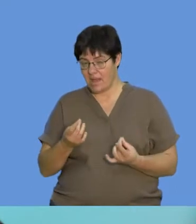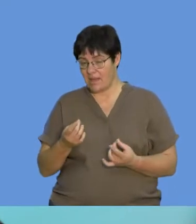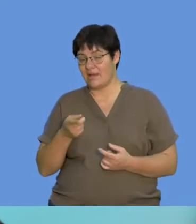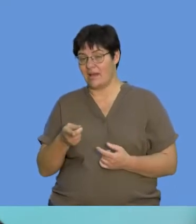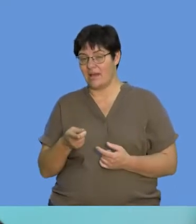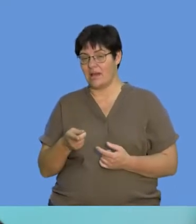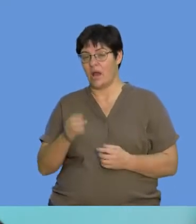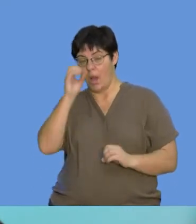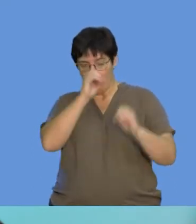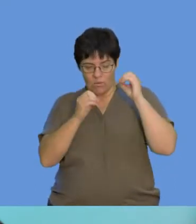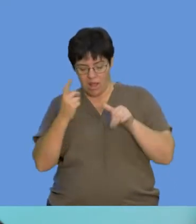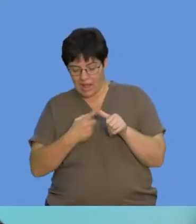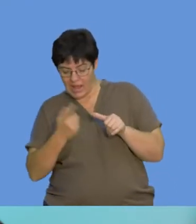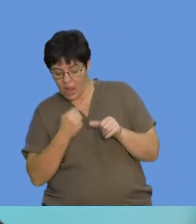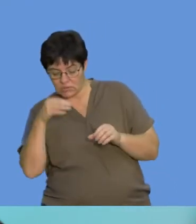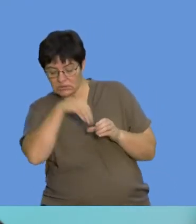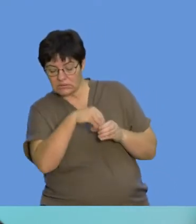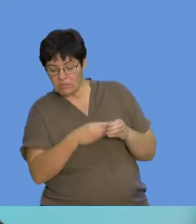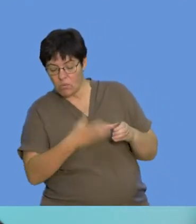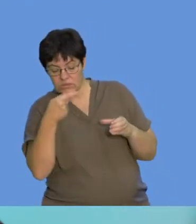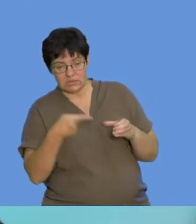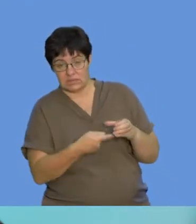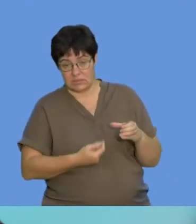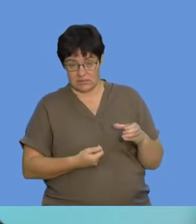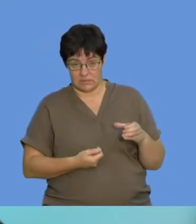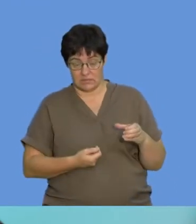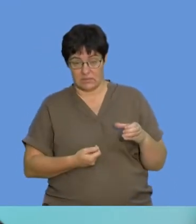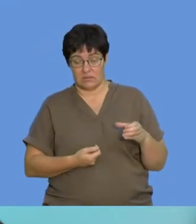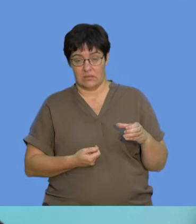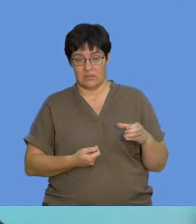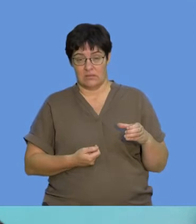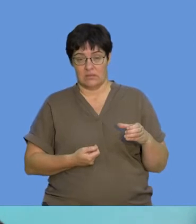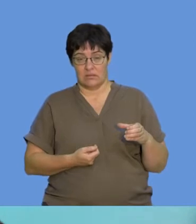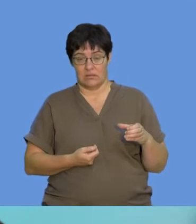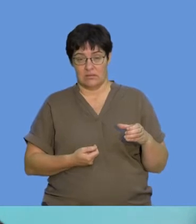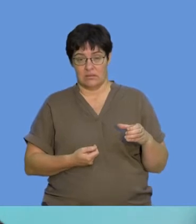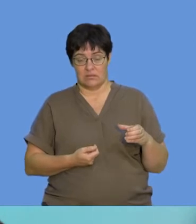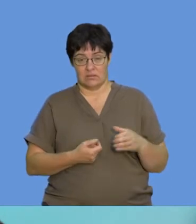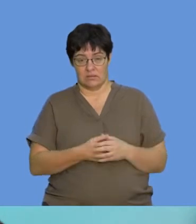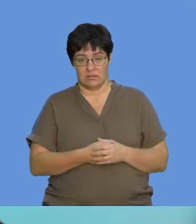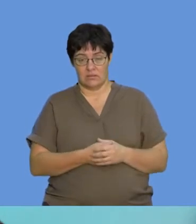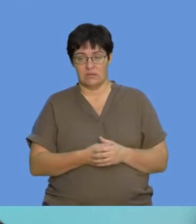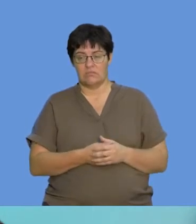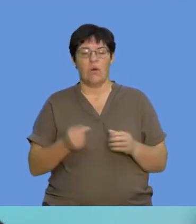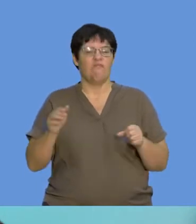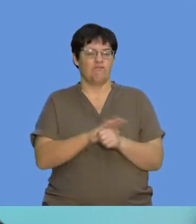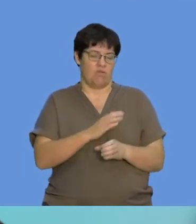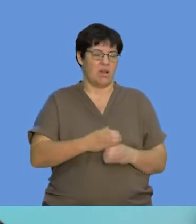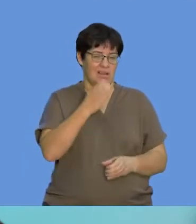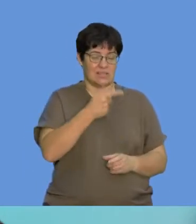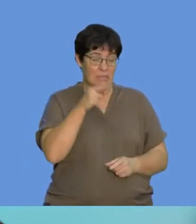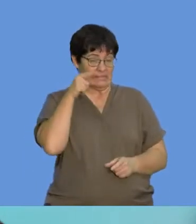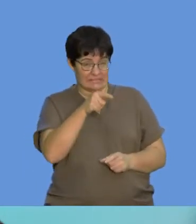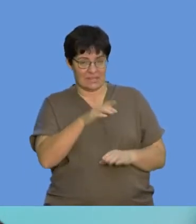that we're interested in is how many molecules can we count inside, that sample of water, which is, a glass